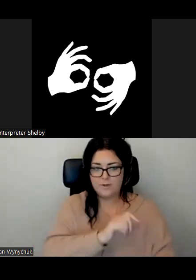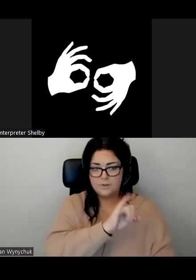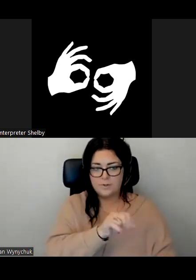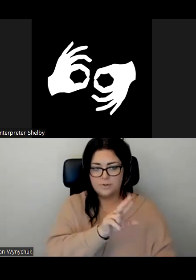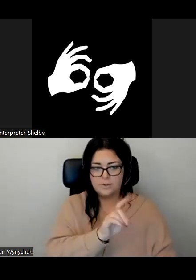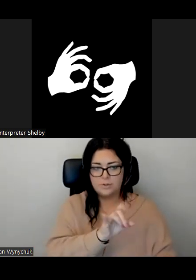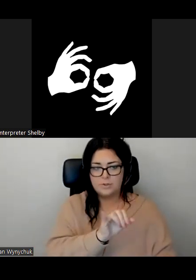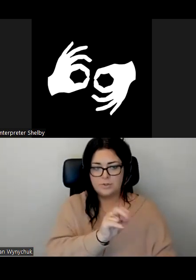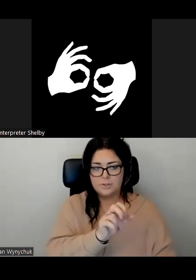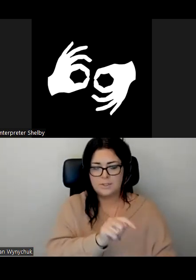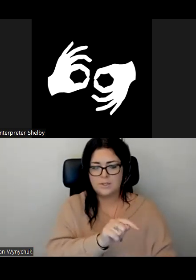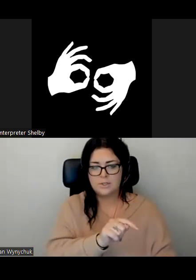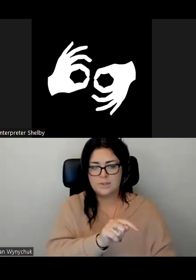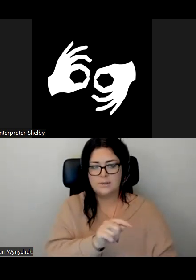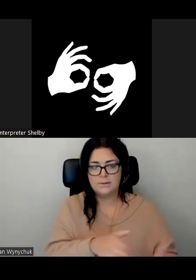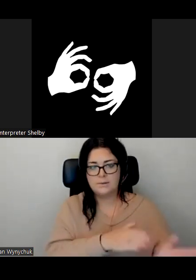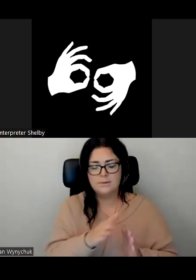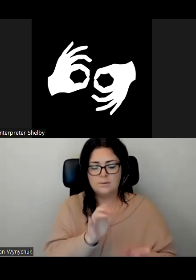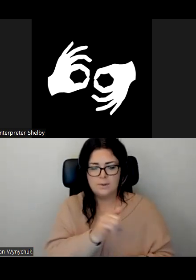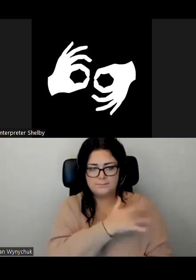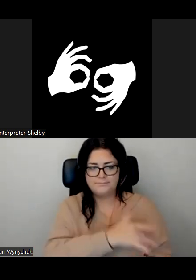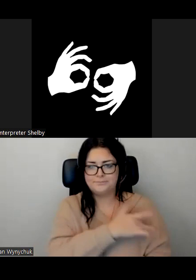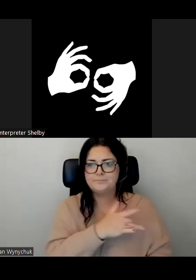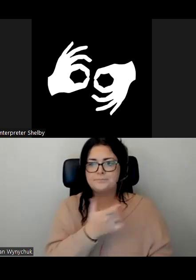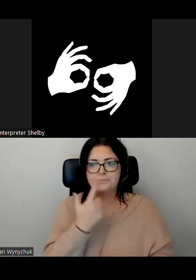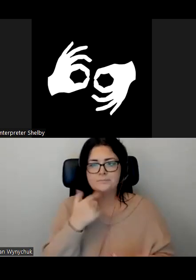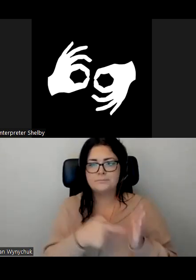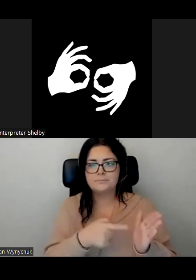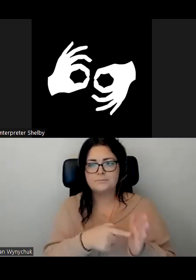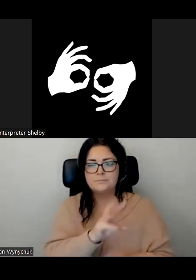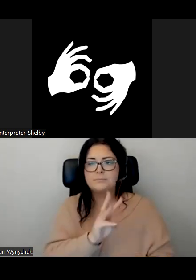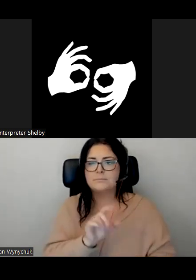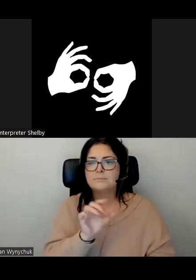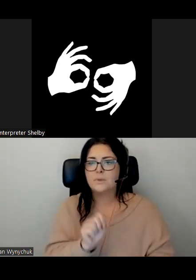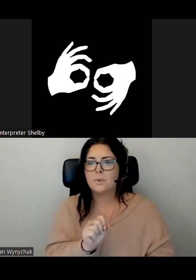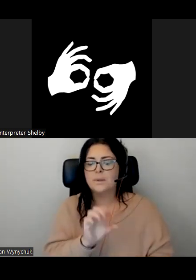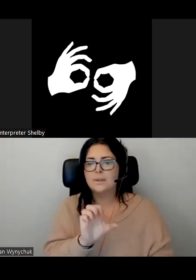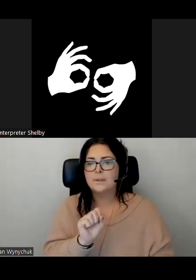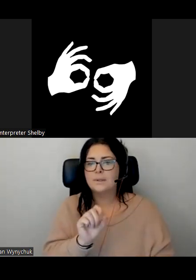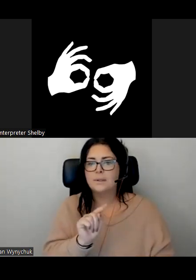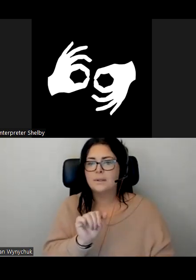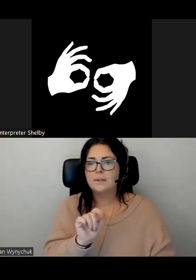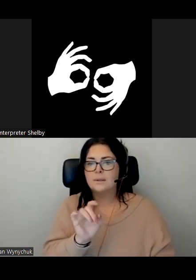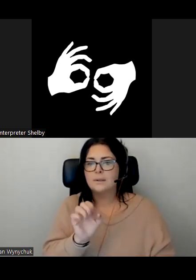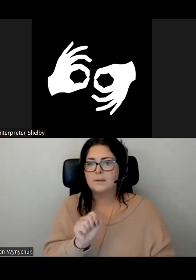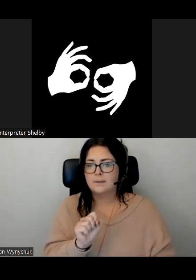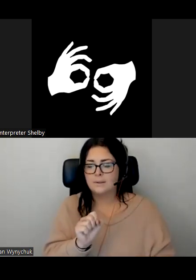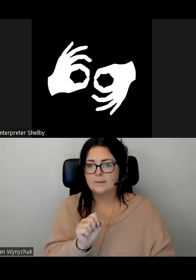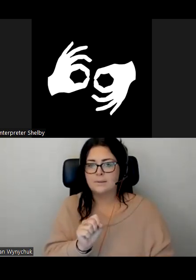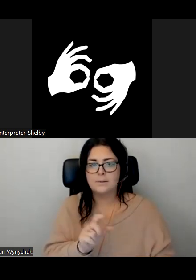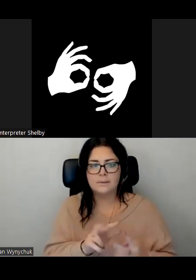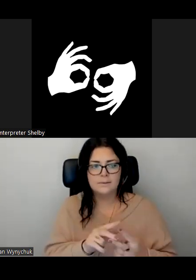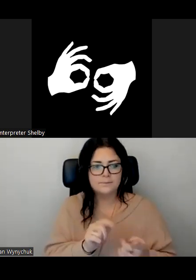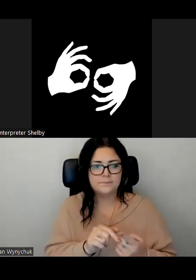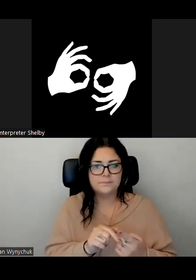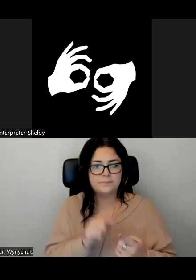provincial legislation. So things that surround, for example, our wills and estates, things that surround